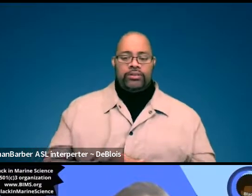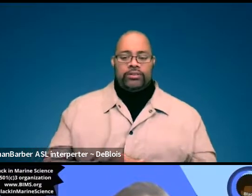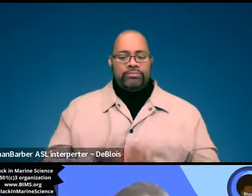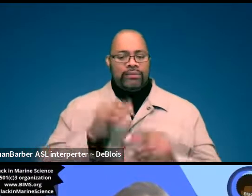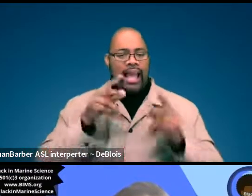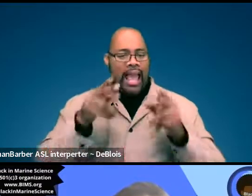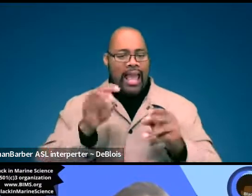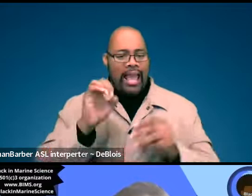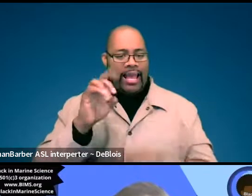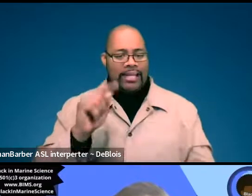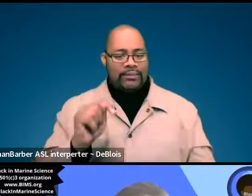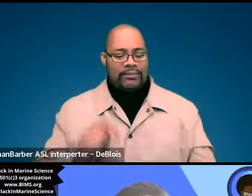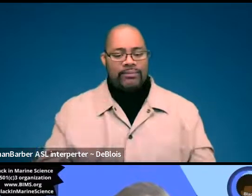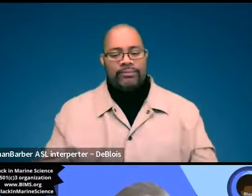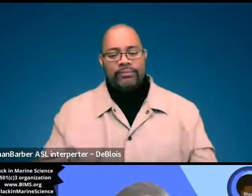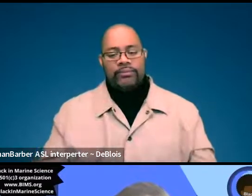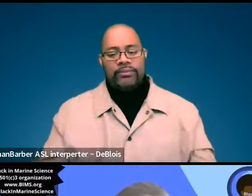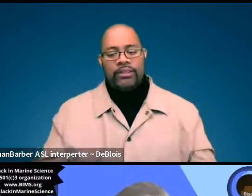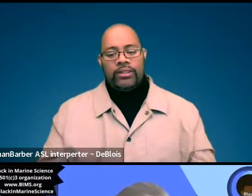editing.